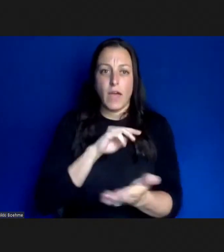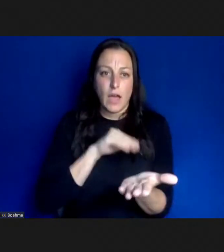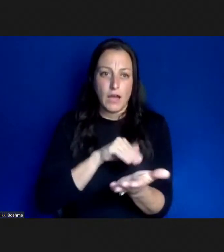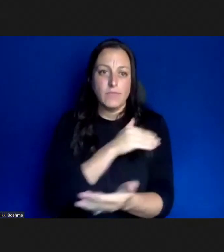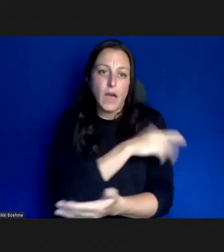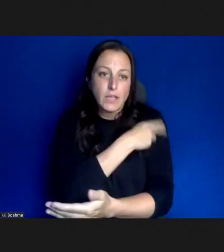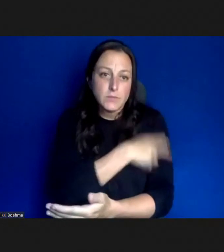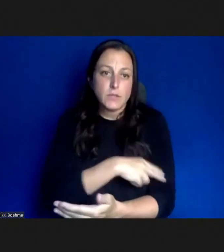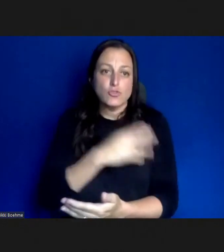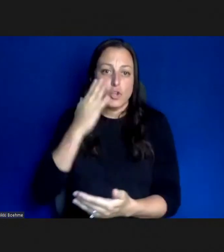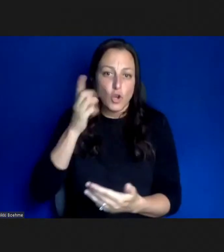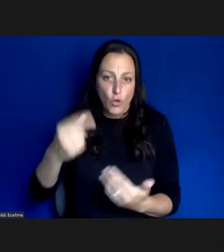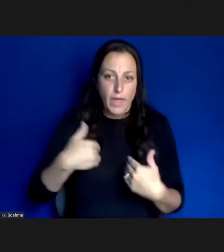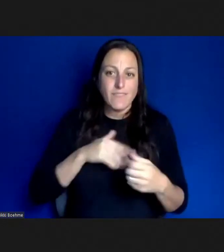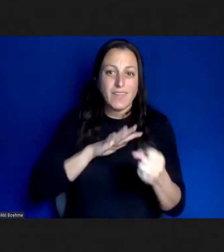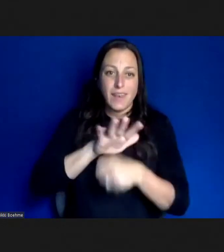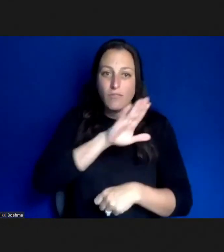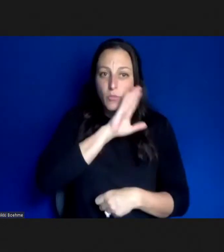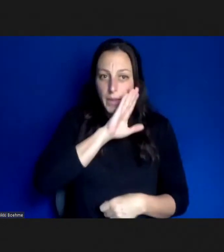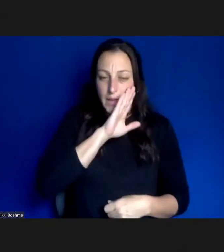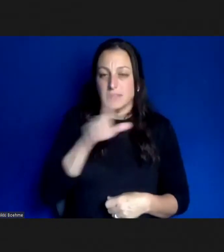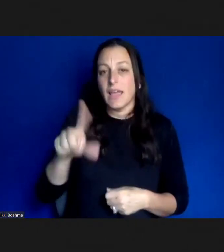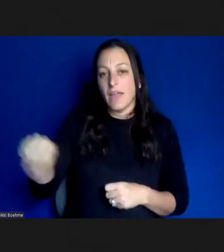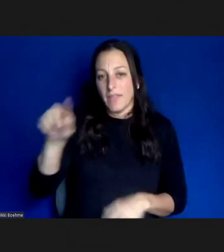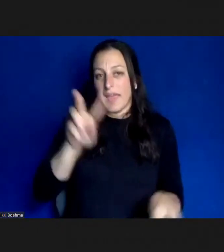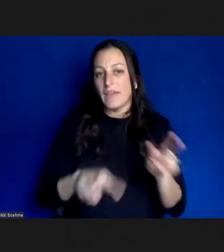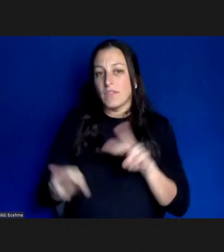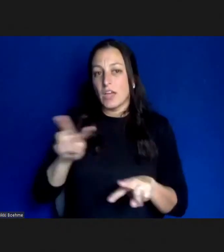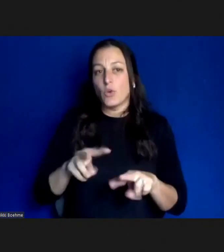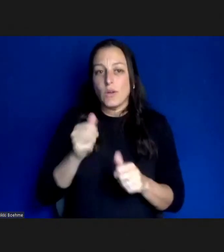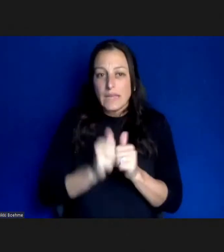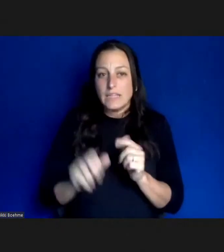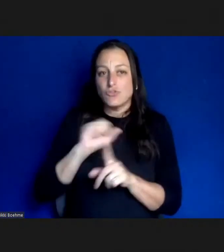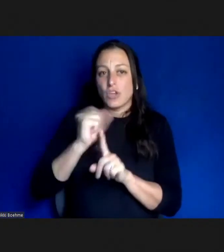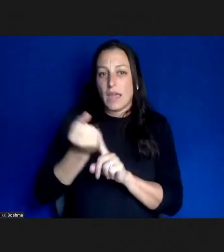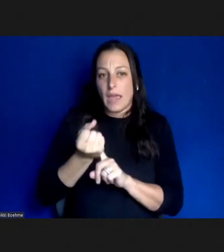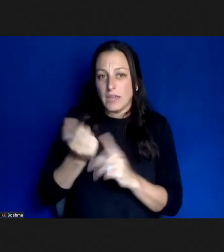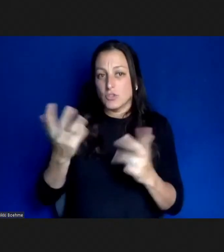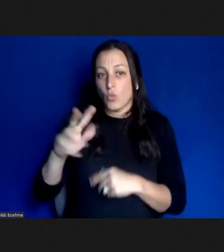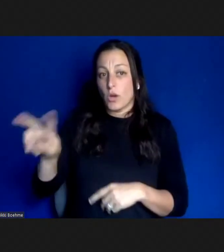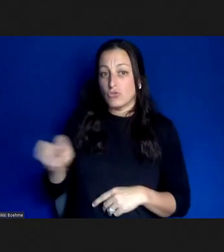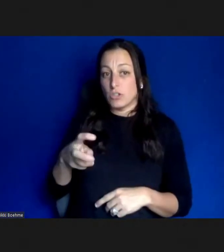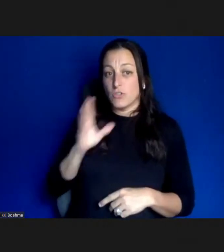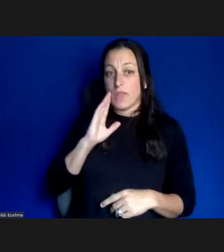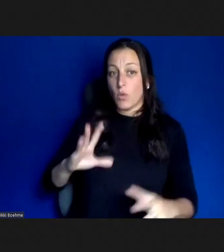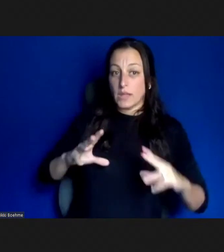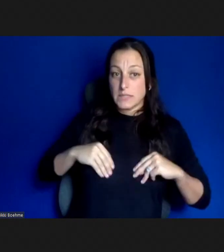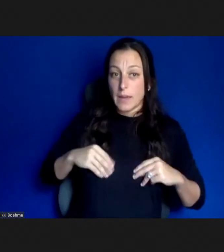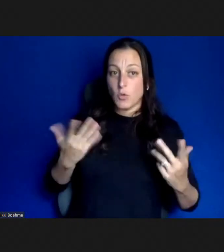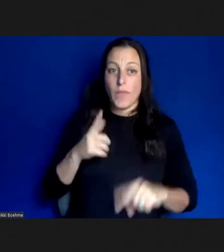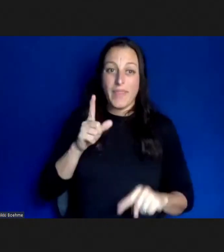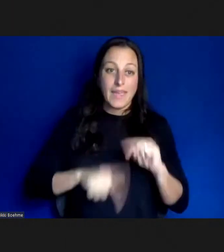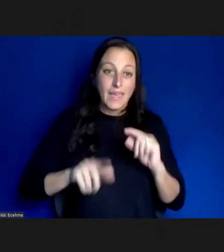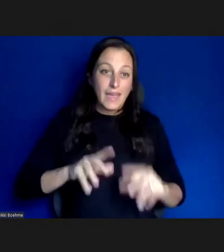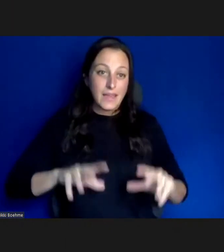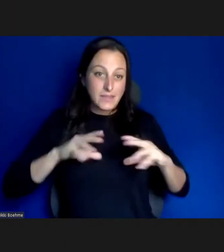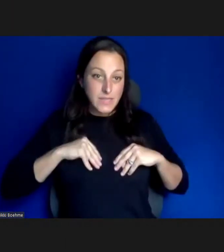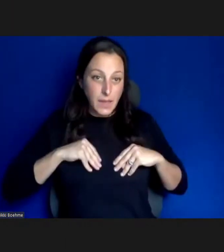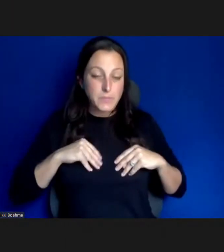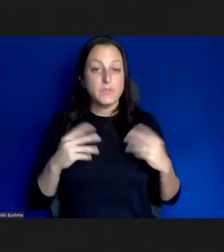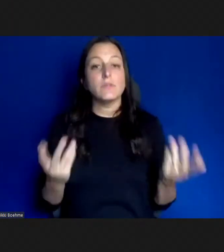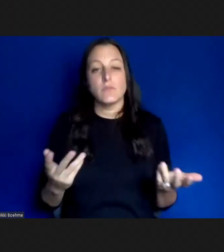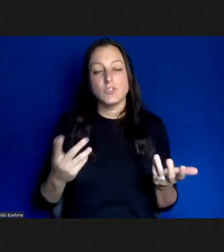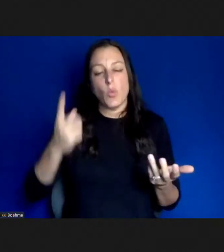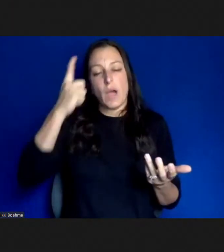need. And they evaluate on a case-by-case basis what transfers they do accept and what transfers that they don't accept. I think